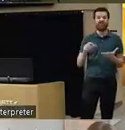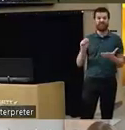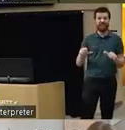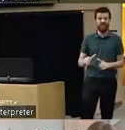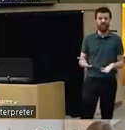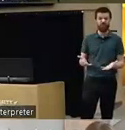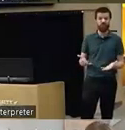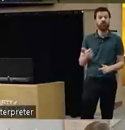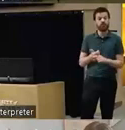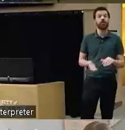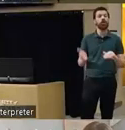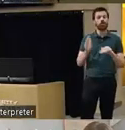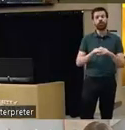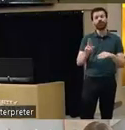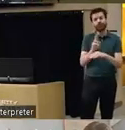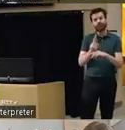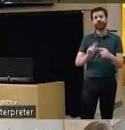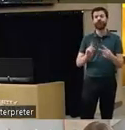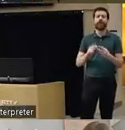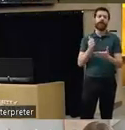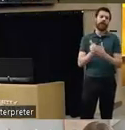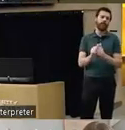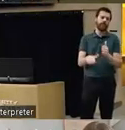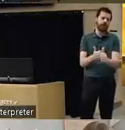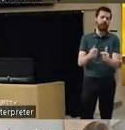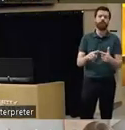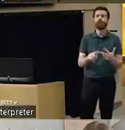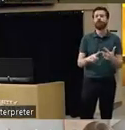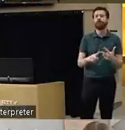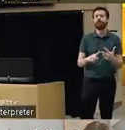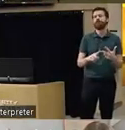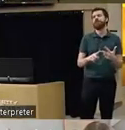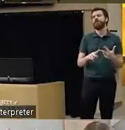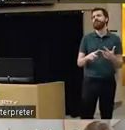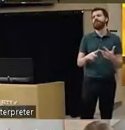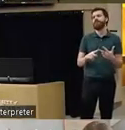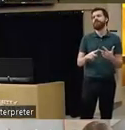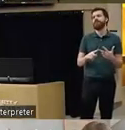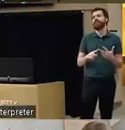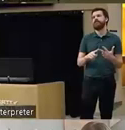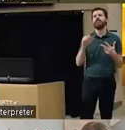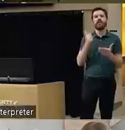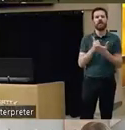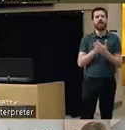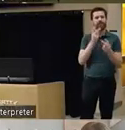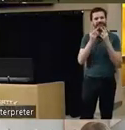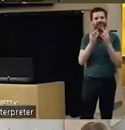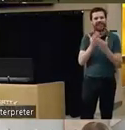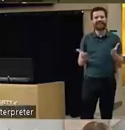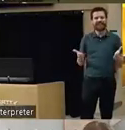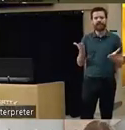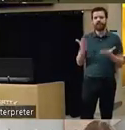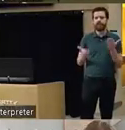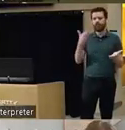increase utilization. It can help with follow-up. It can help, as you said, you know, see things that can't otherwise be seen in a